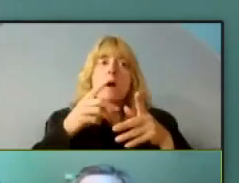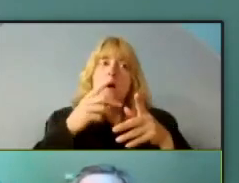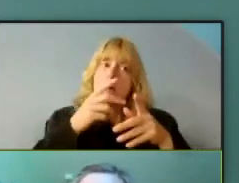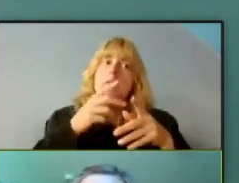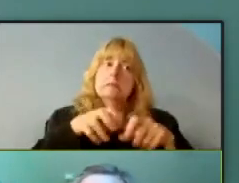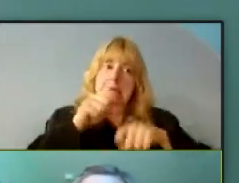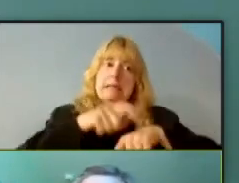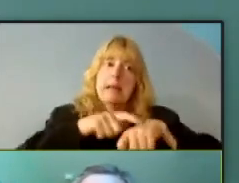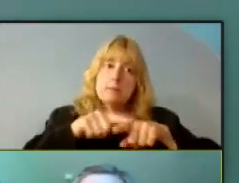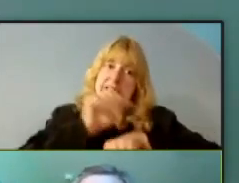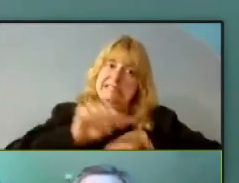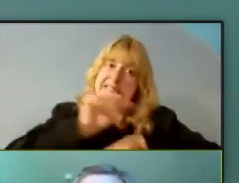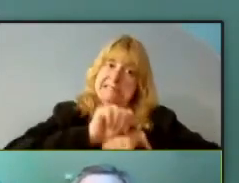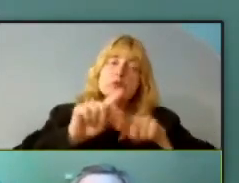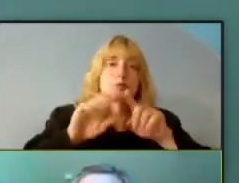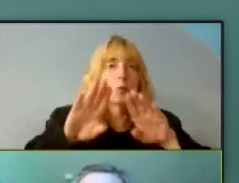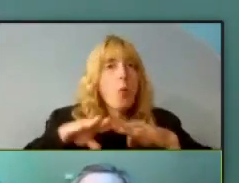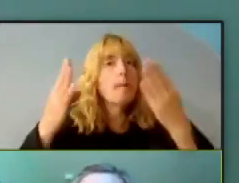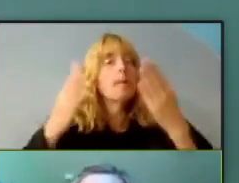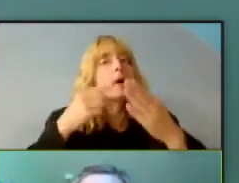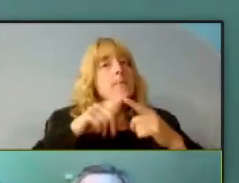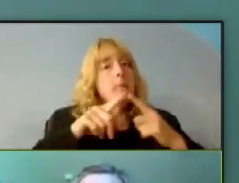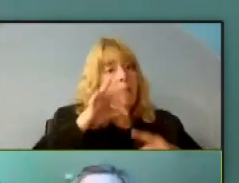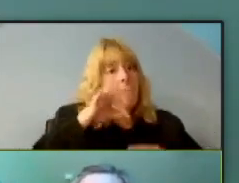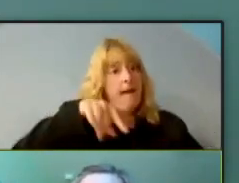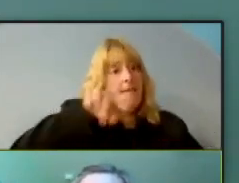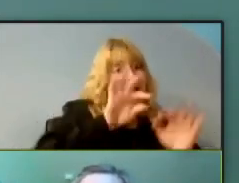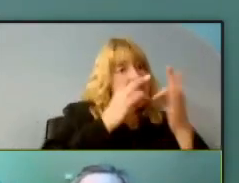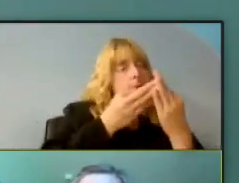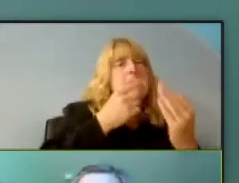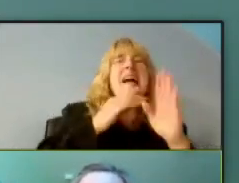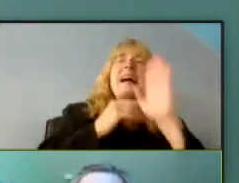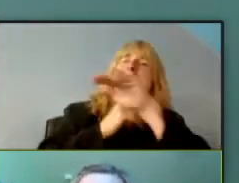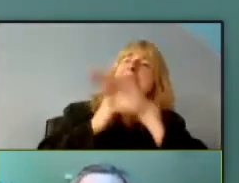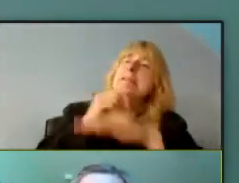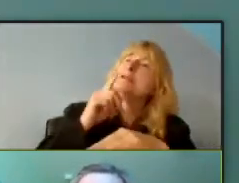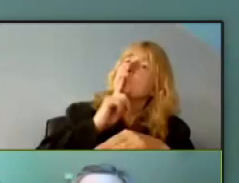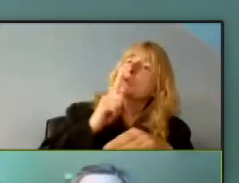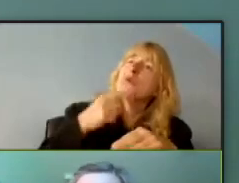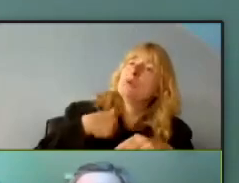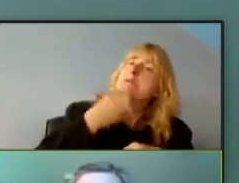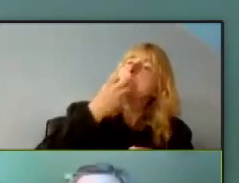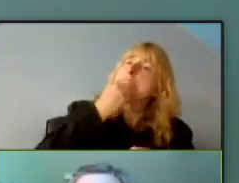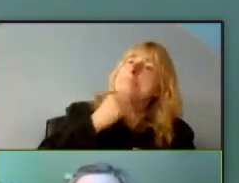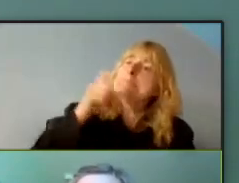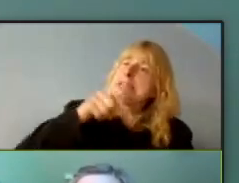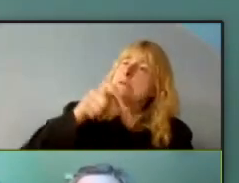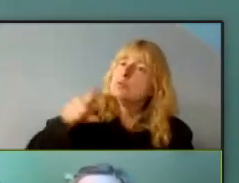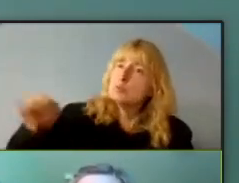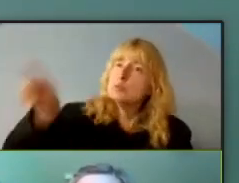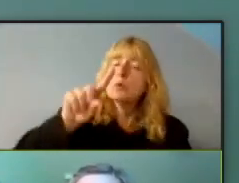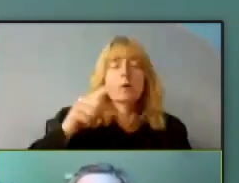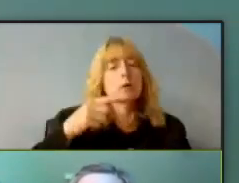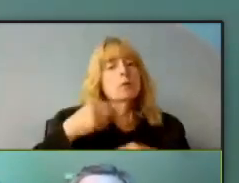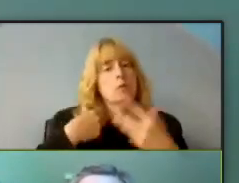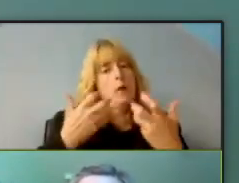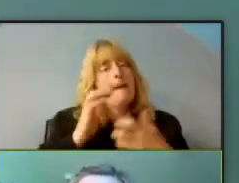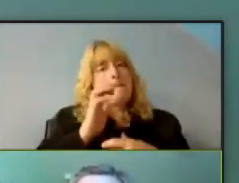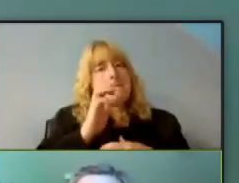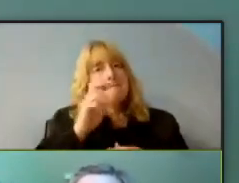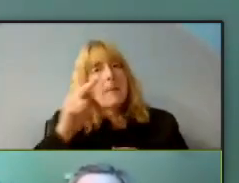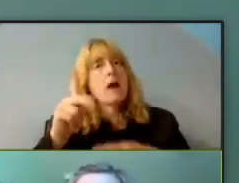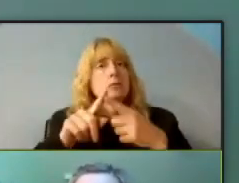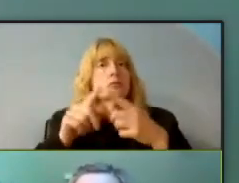a needed and essential part of your return to the new normal is a really important part of this. So call